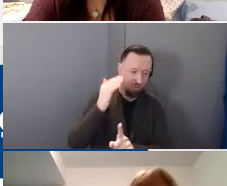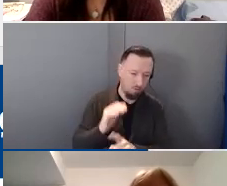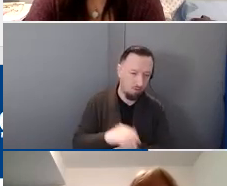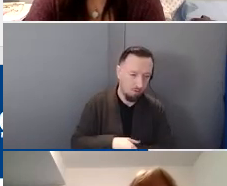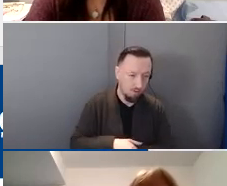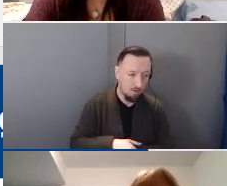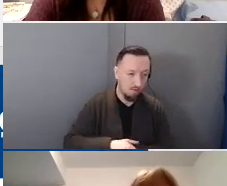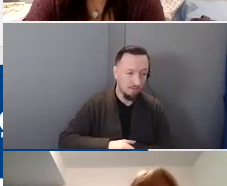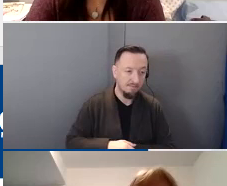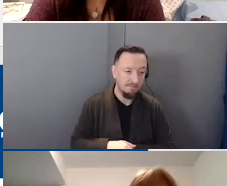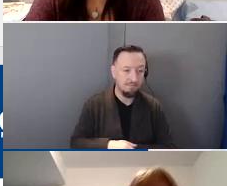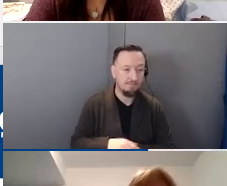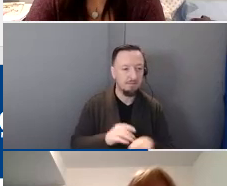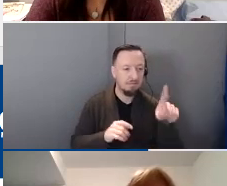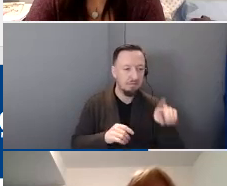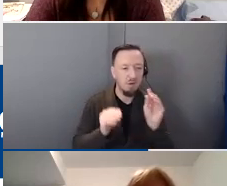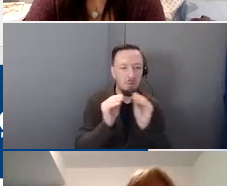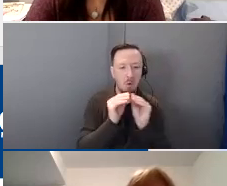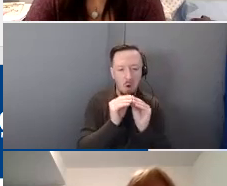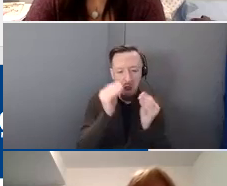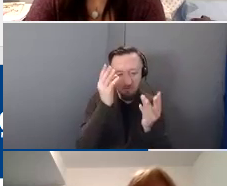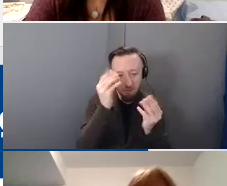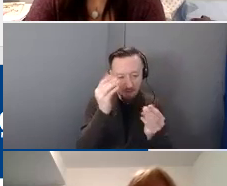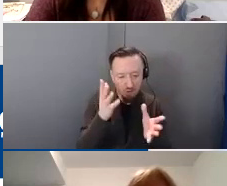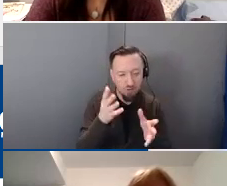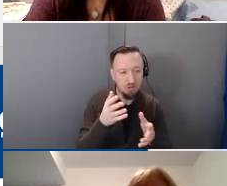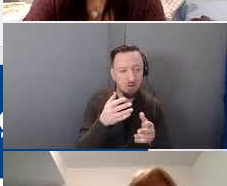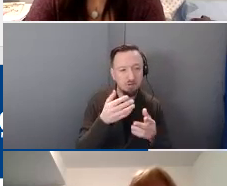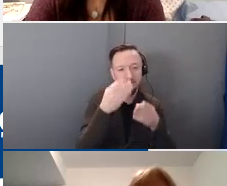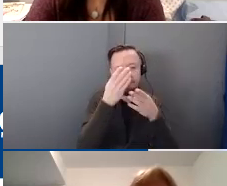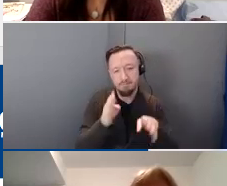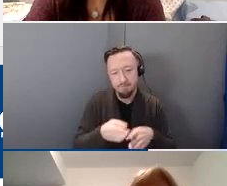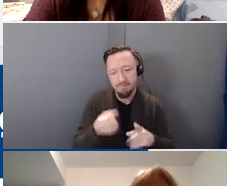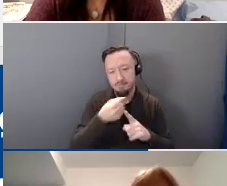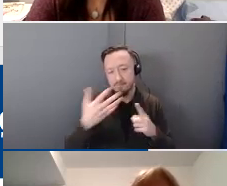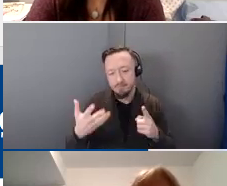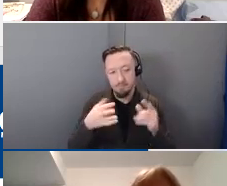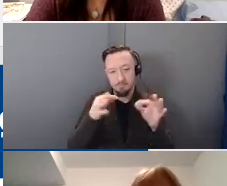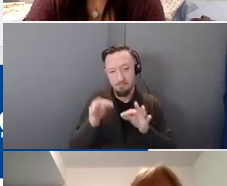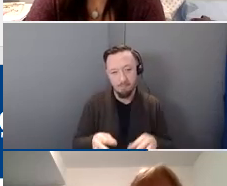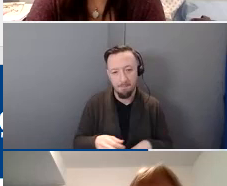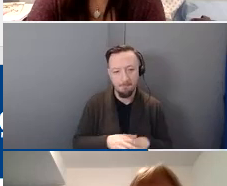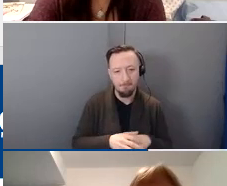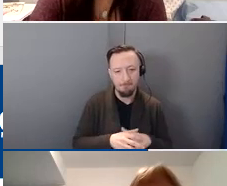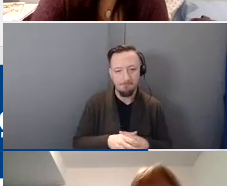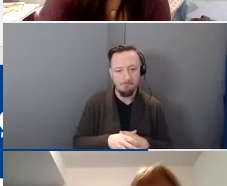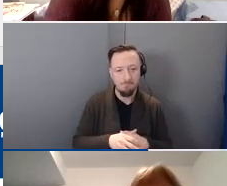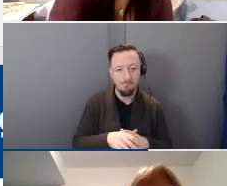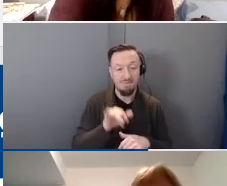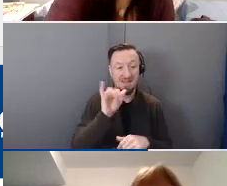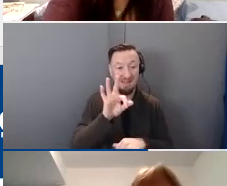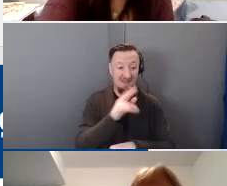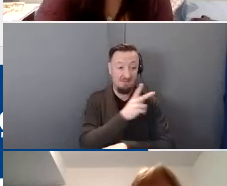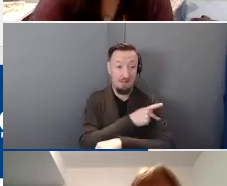So here's a little bit more information, kind of broken out really what the code descriptions are. So if the patient